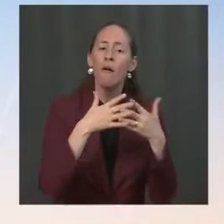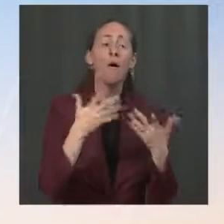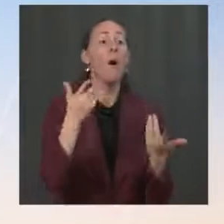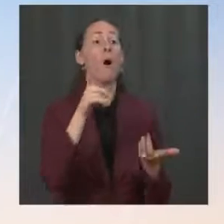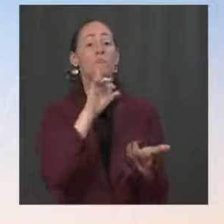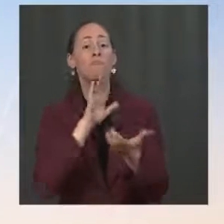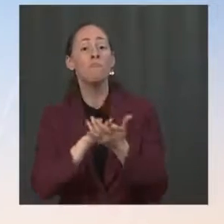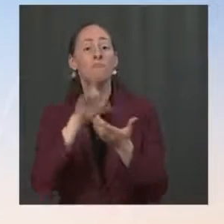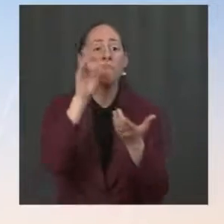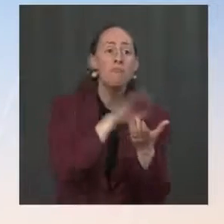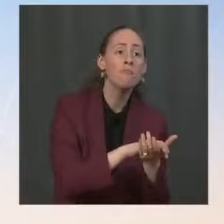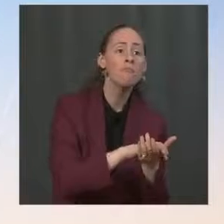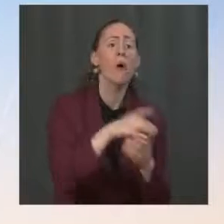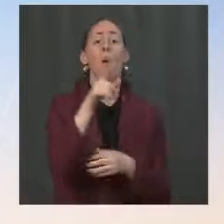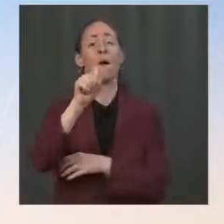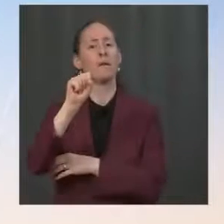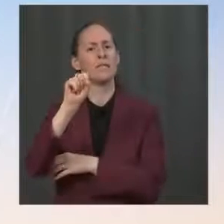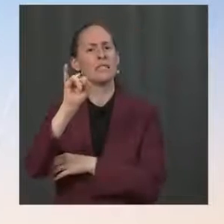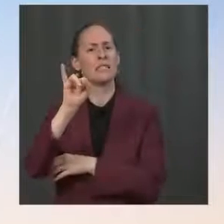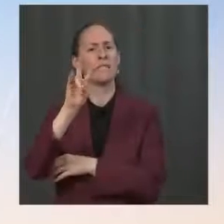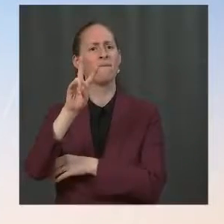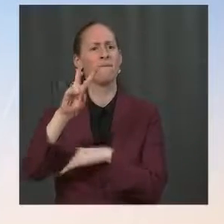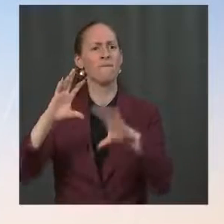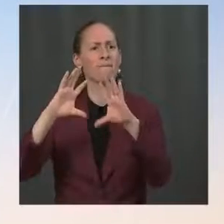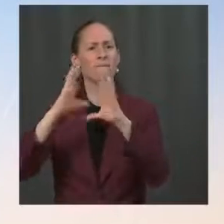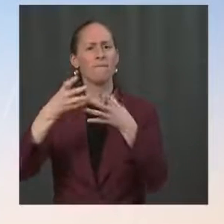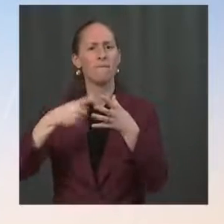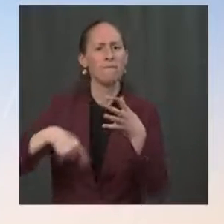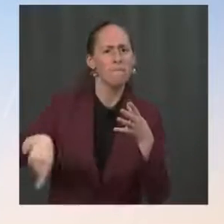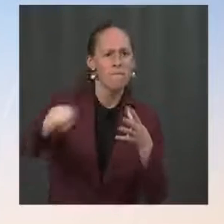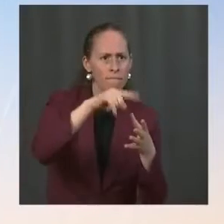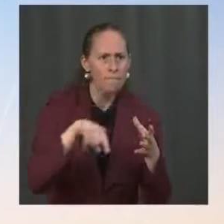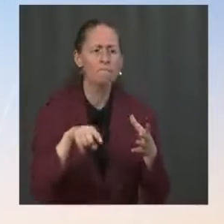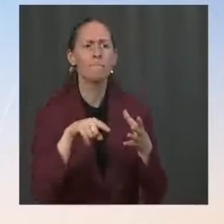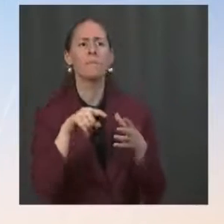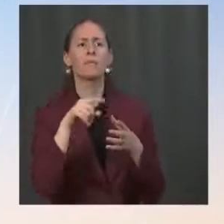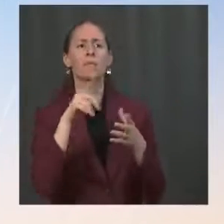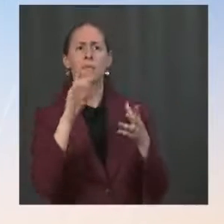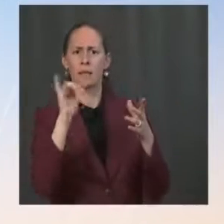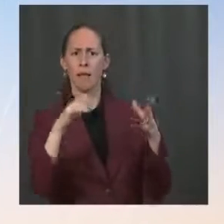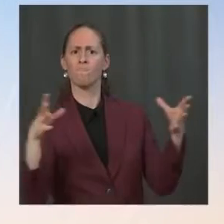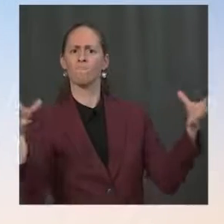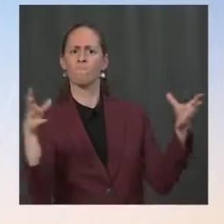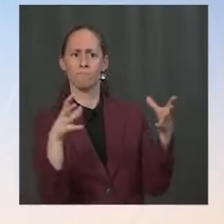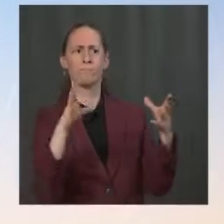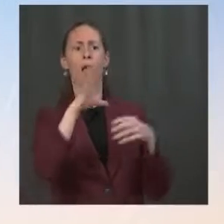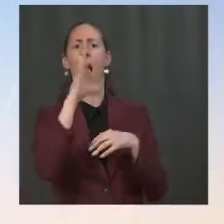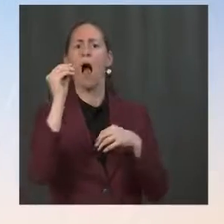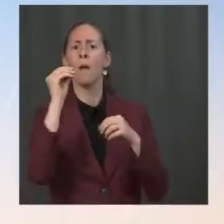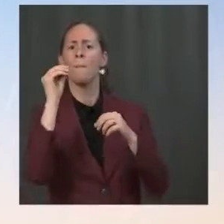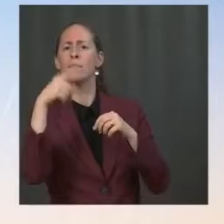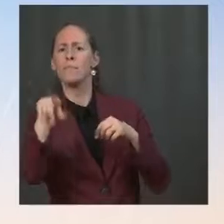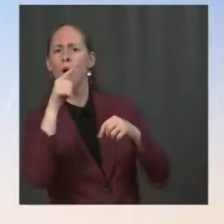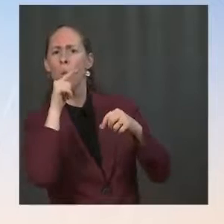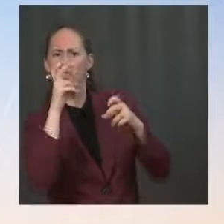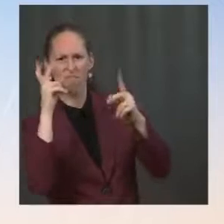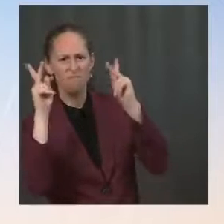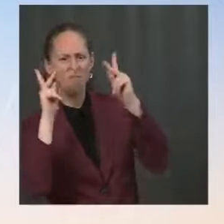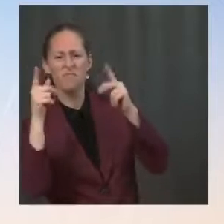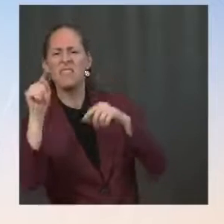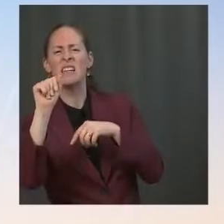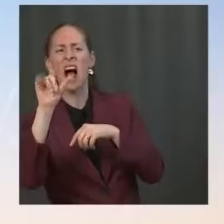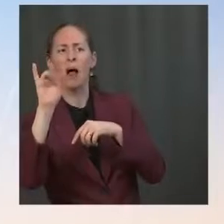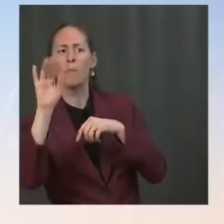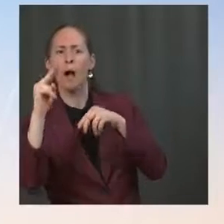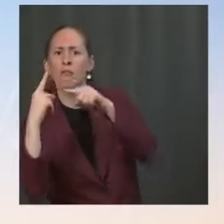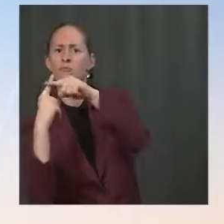SIV applicants and others who might be eligible for a range of the programs we have, and vulnerable populations. That does have a broad range of